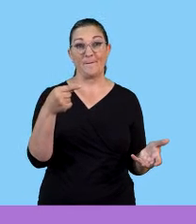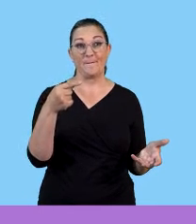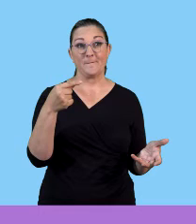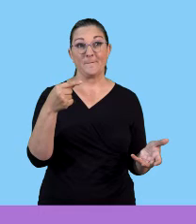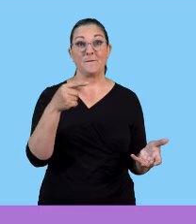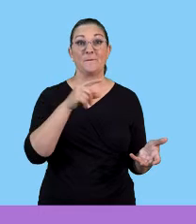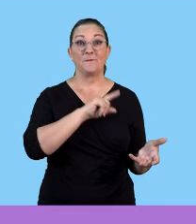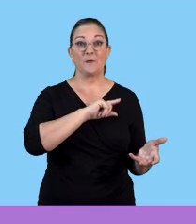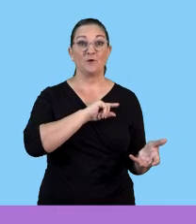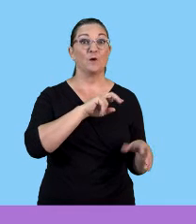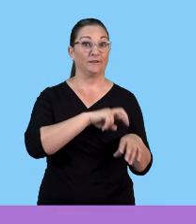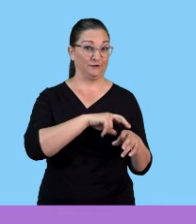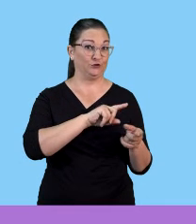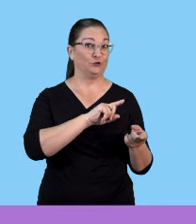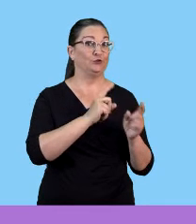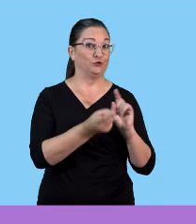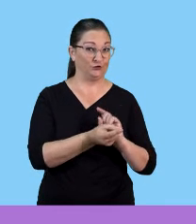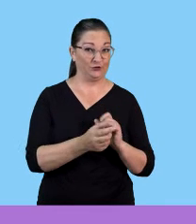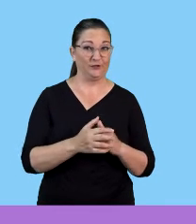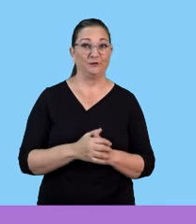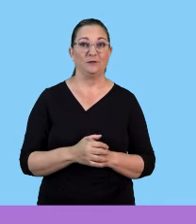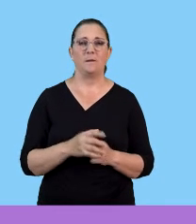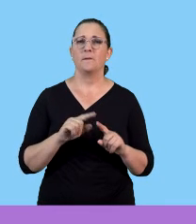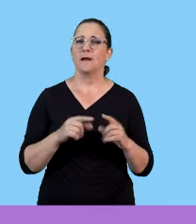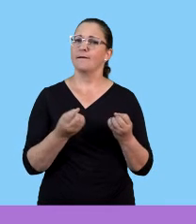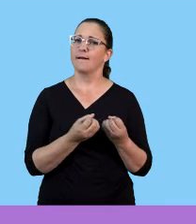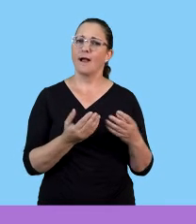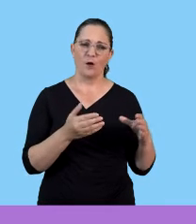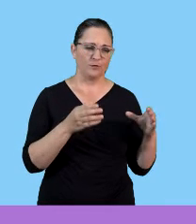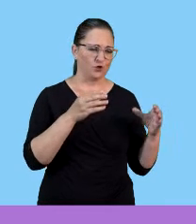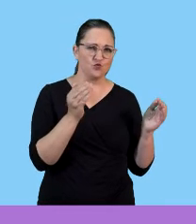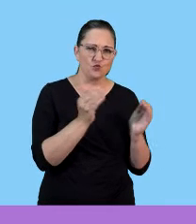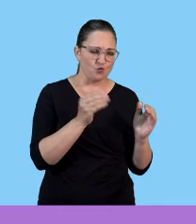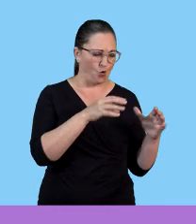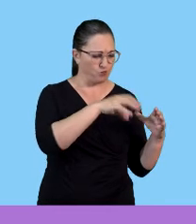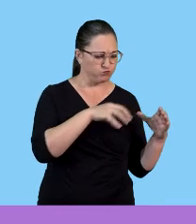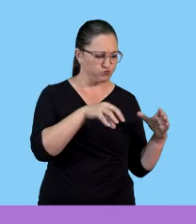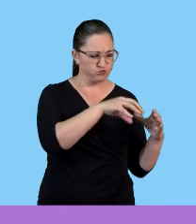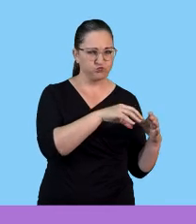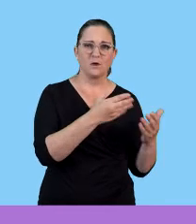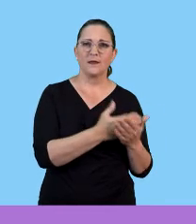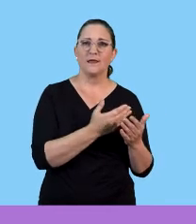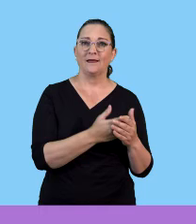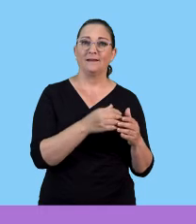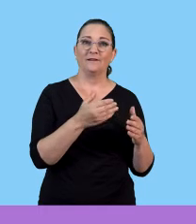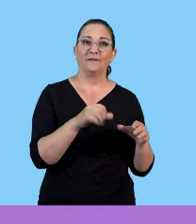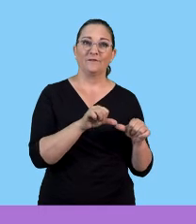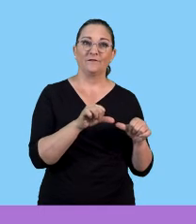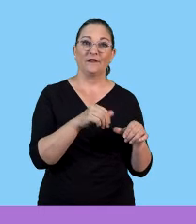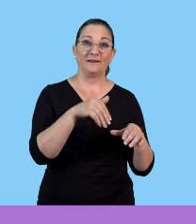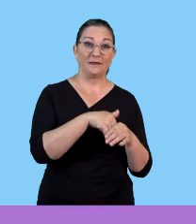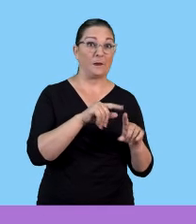there. We're likely to do a conversion. How many small boxes can Vuyo pack into a bigger box